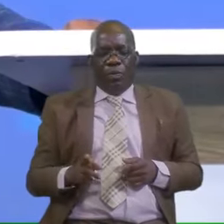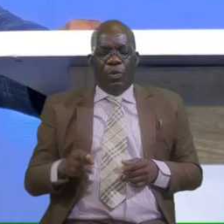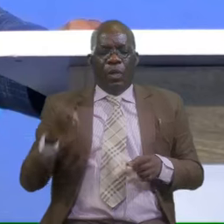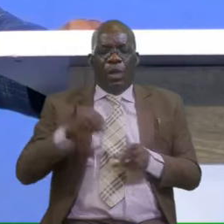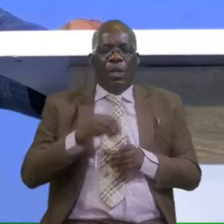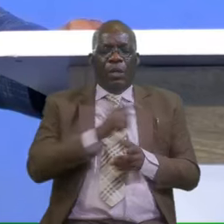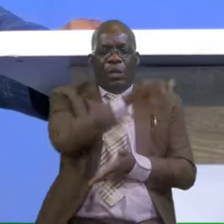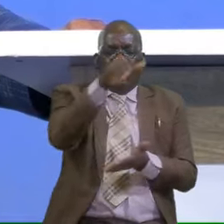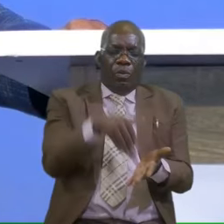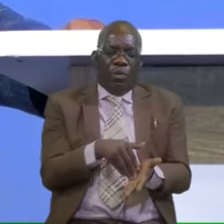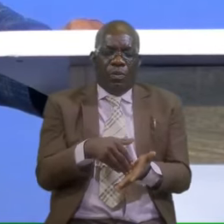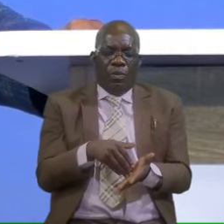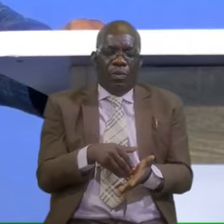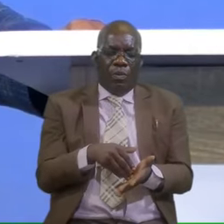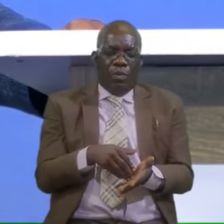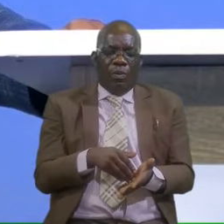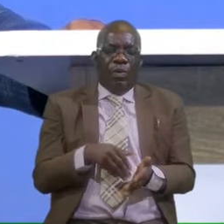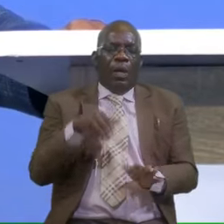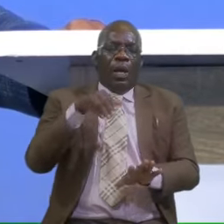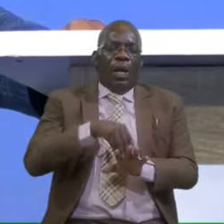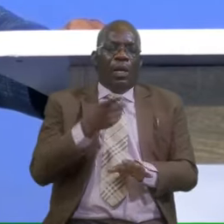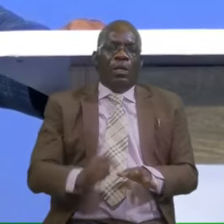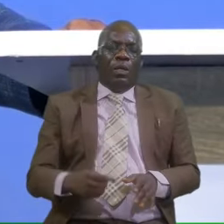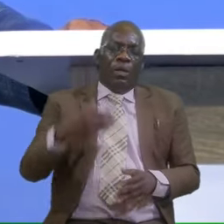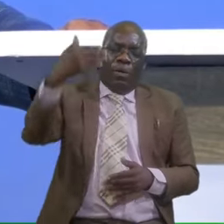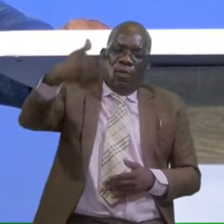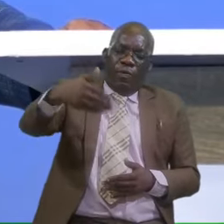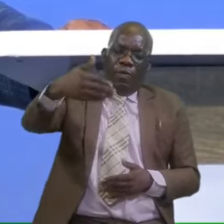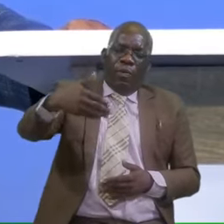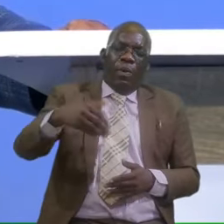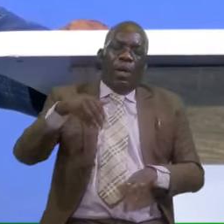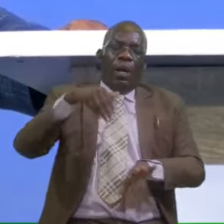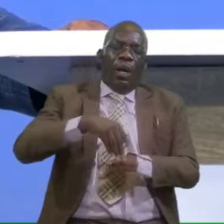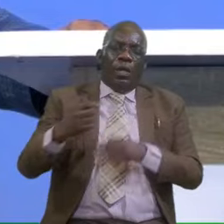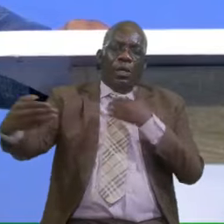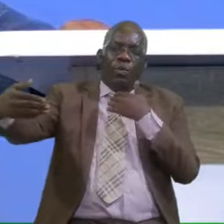middle, at the front, at the back,